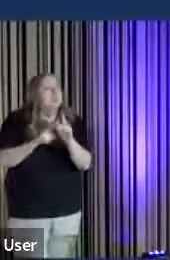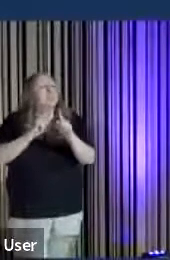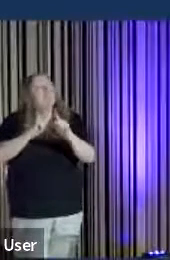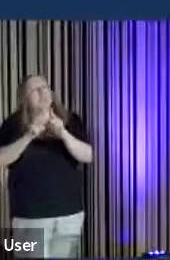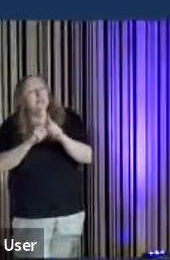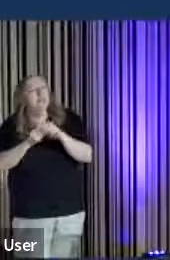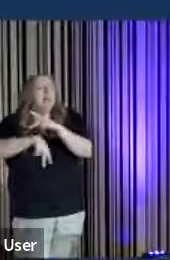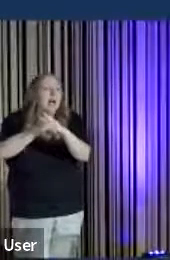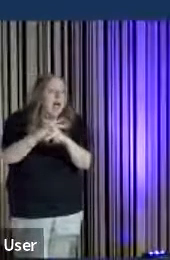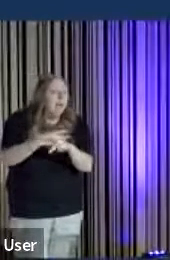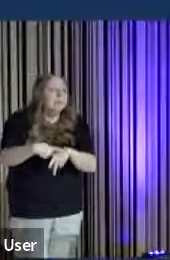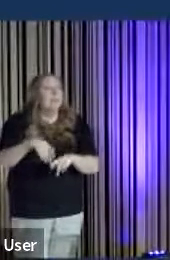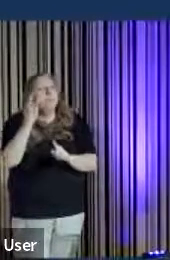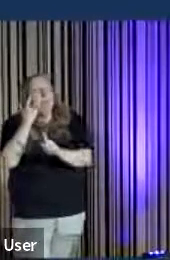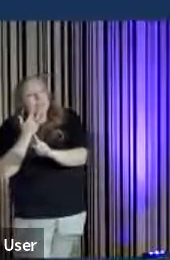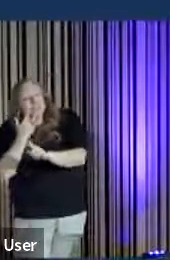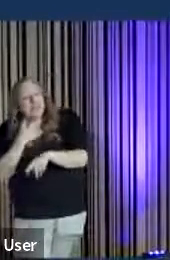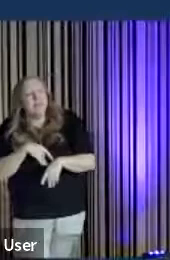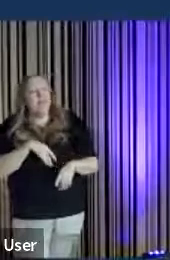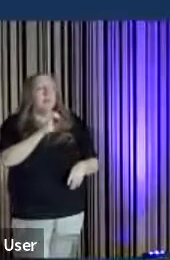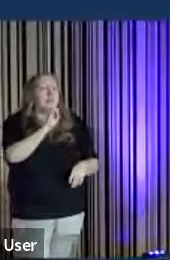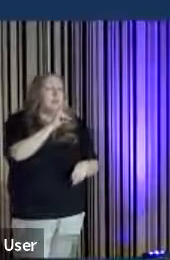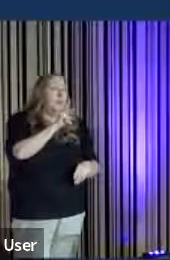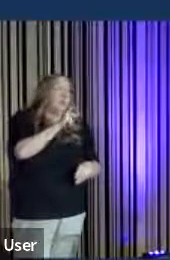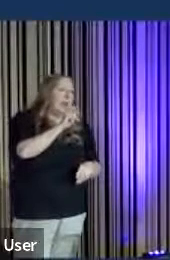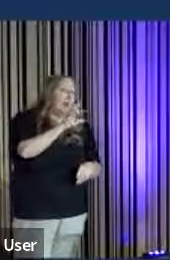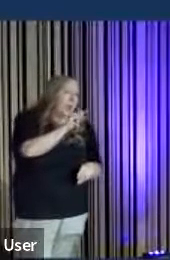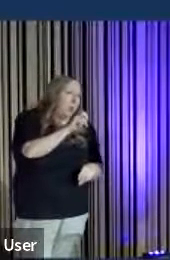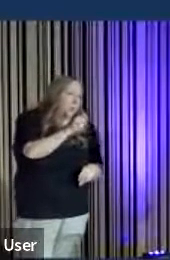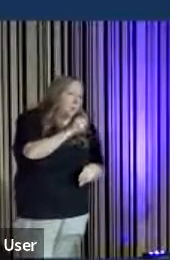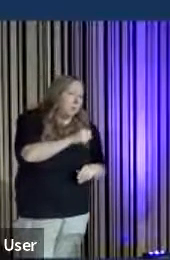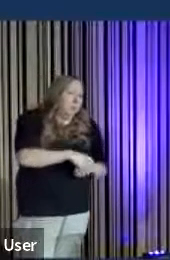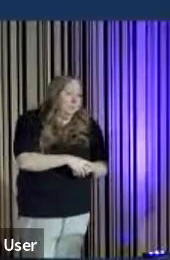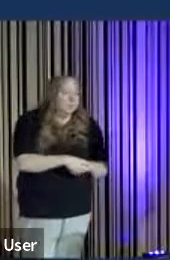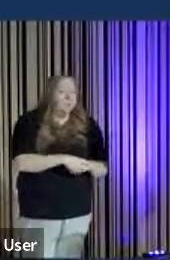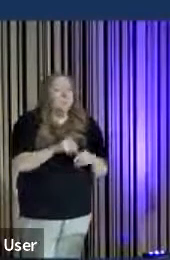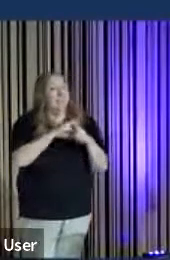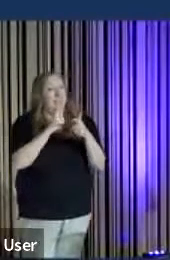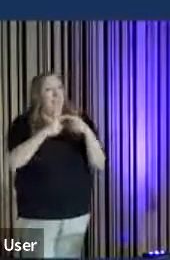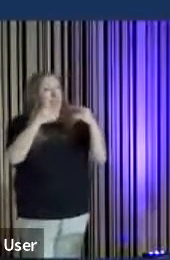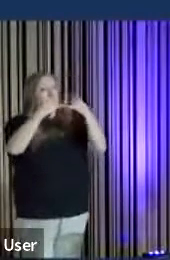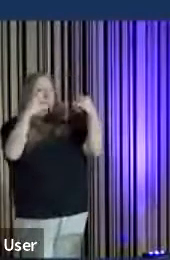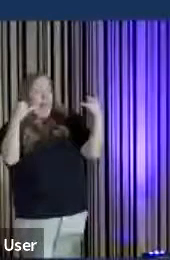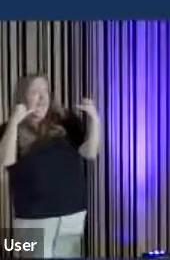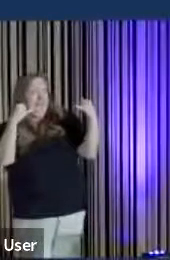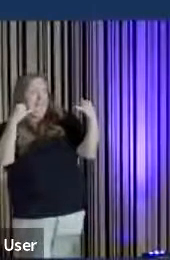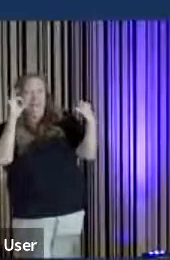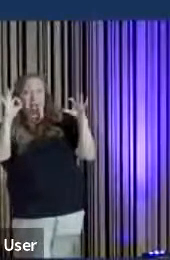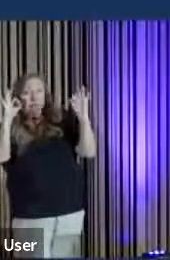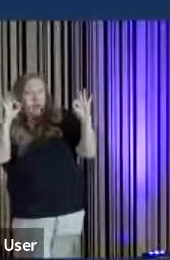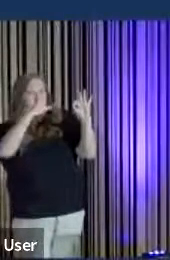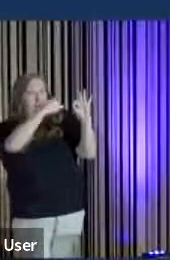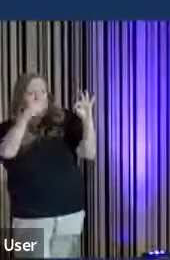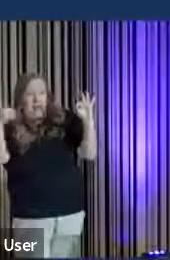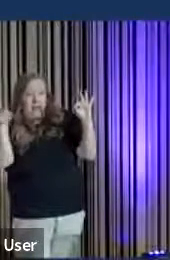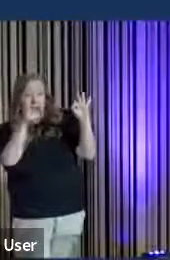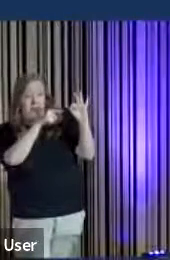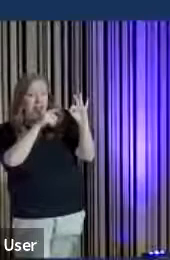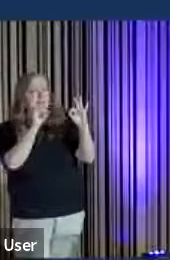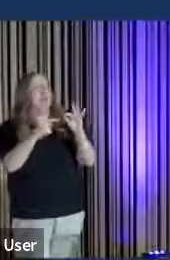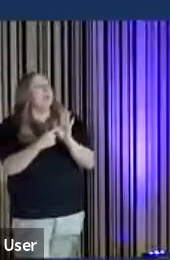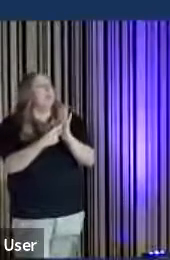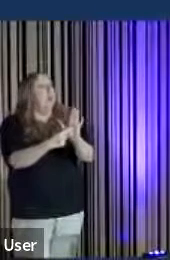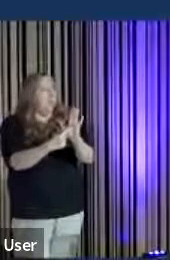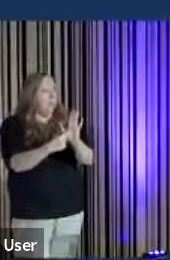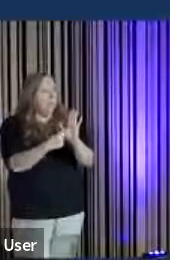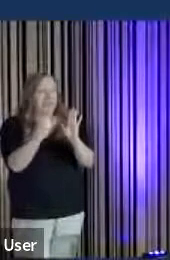or eukaryotes and so on. And then the lines between two organisms indicates whether they